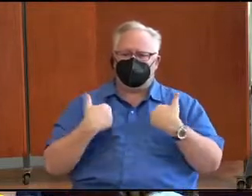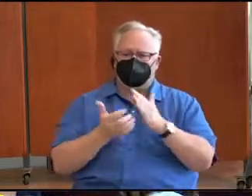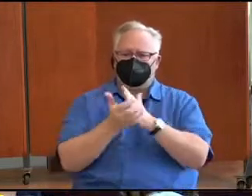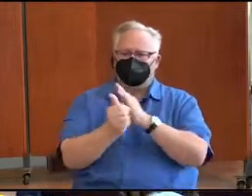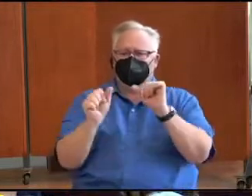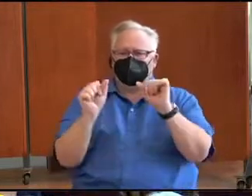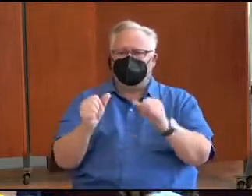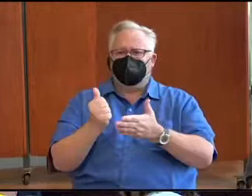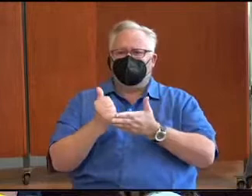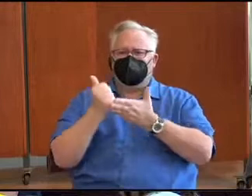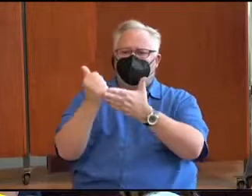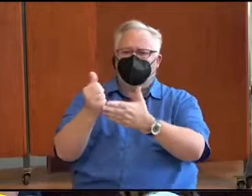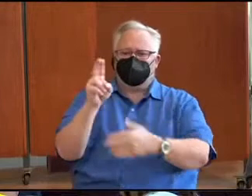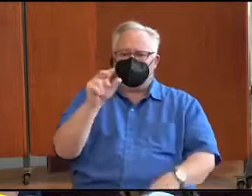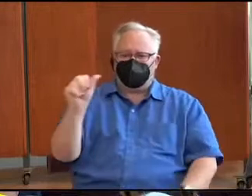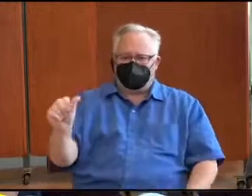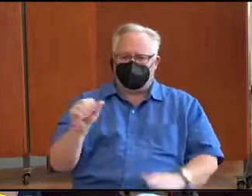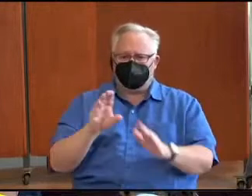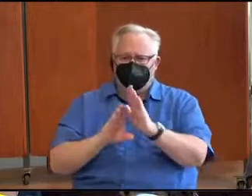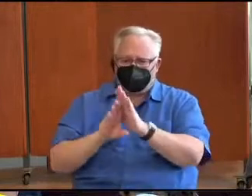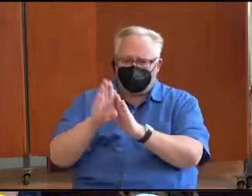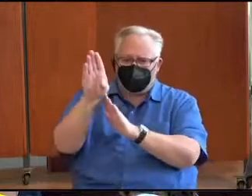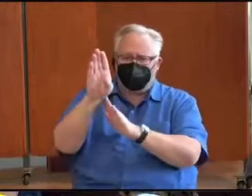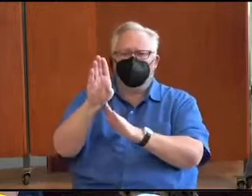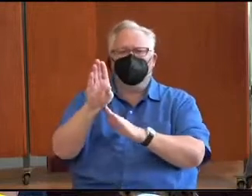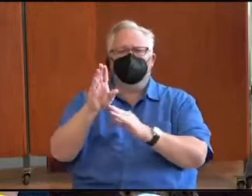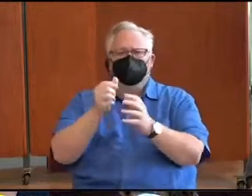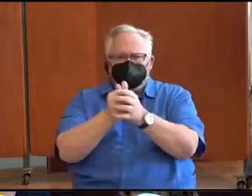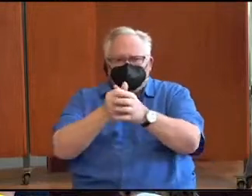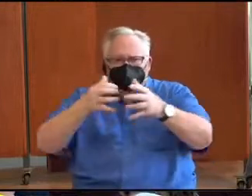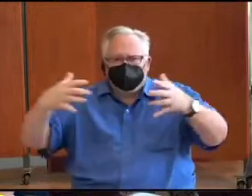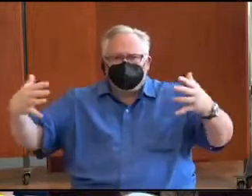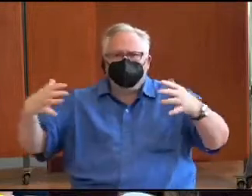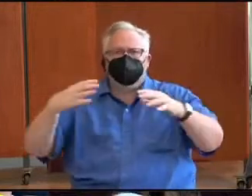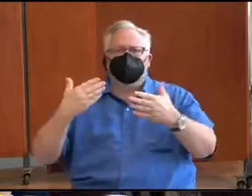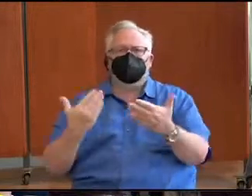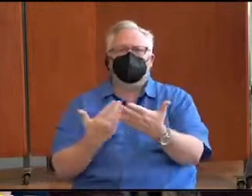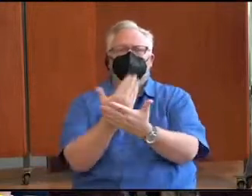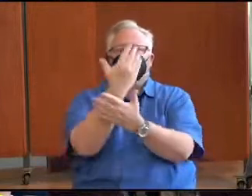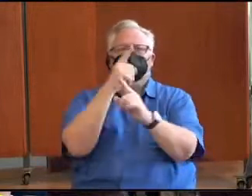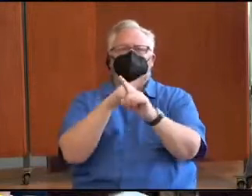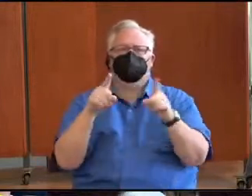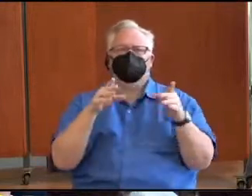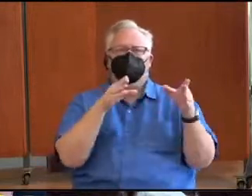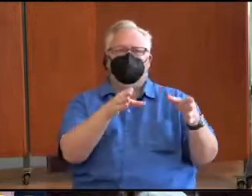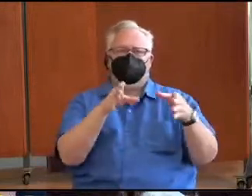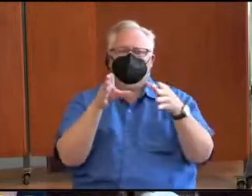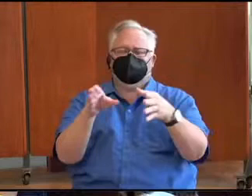our association grow and develop in new ways, and